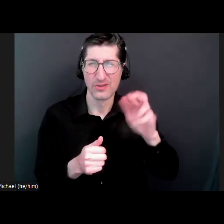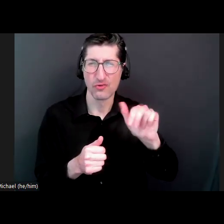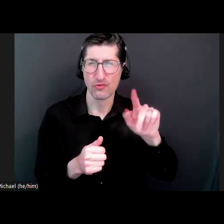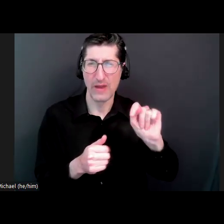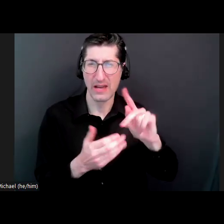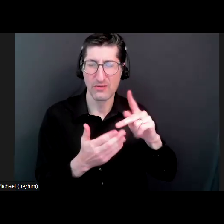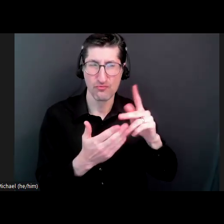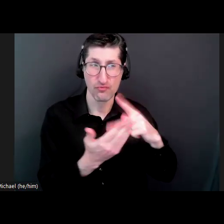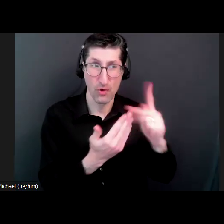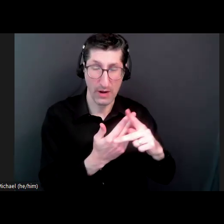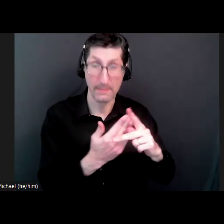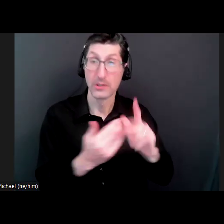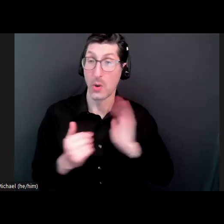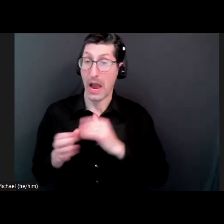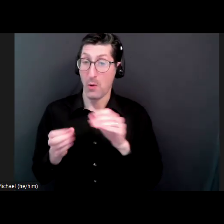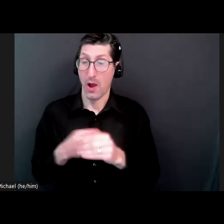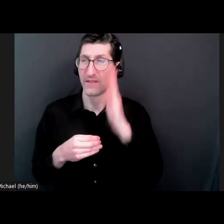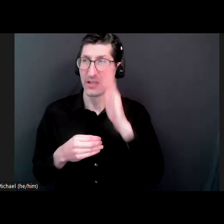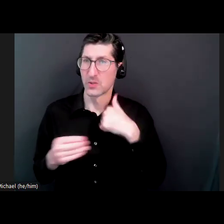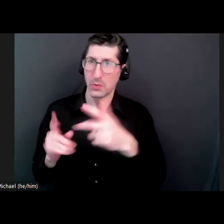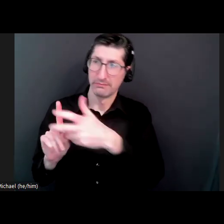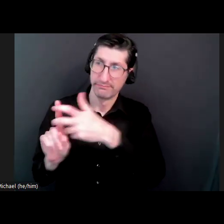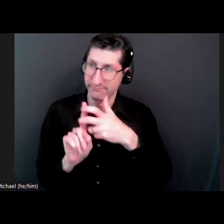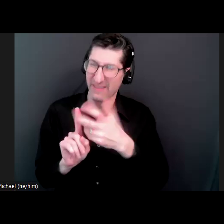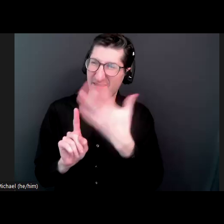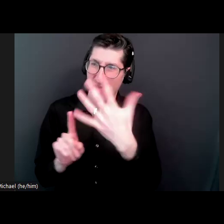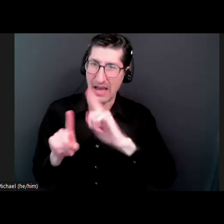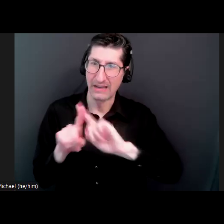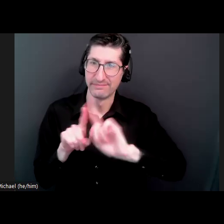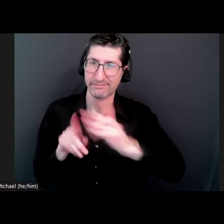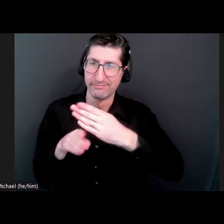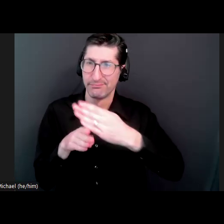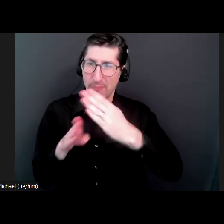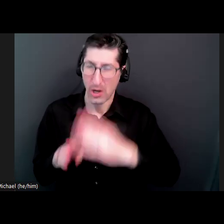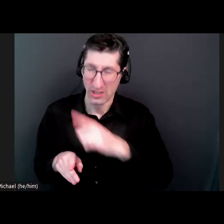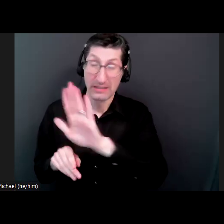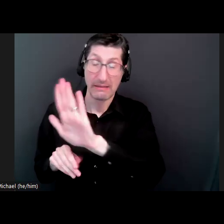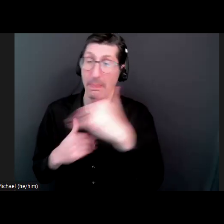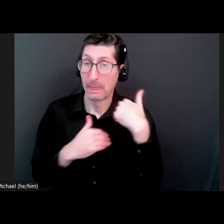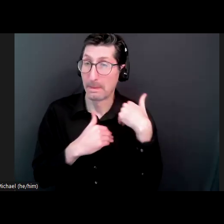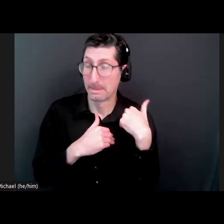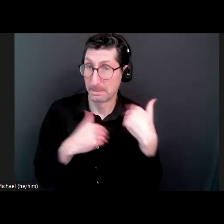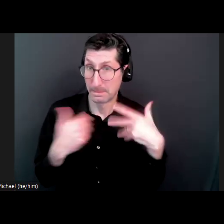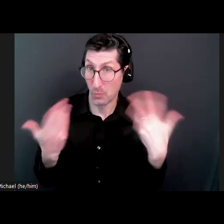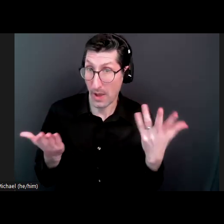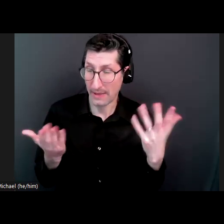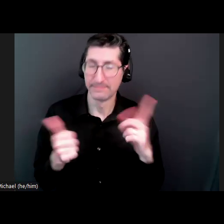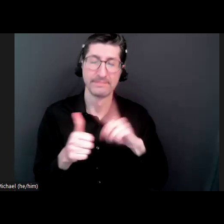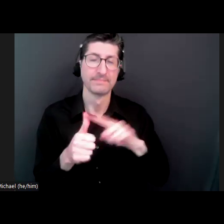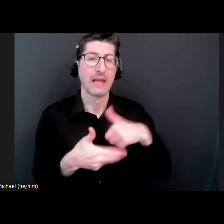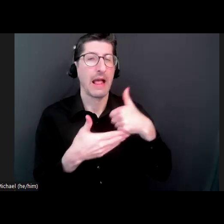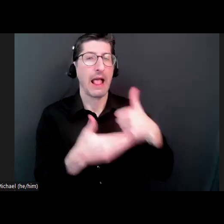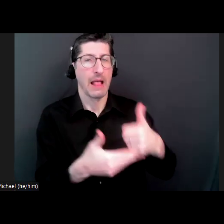be procuring 5 equity partners. And so the responsibility of these partners will include assisting